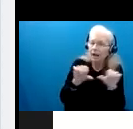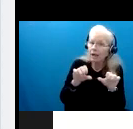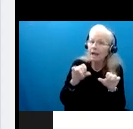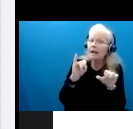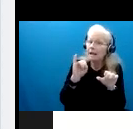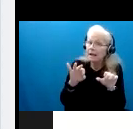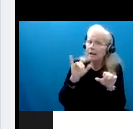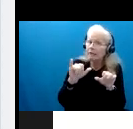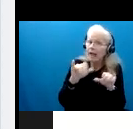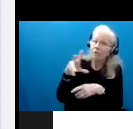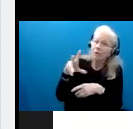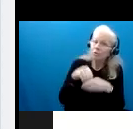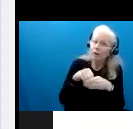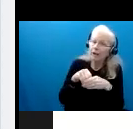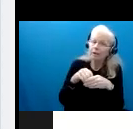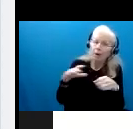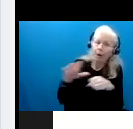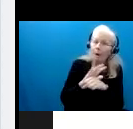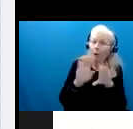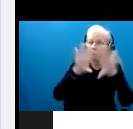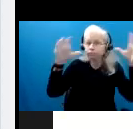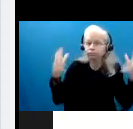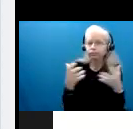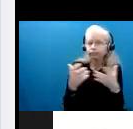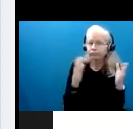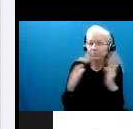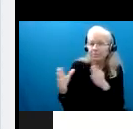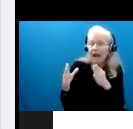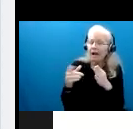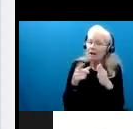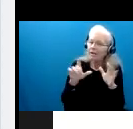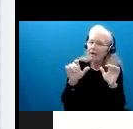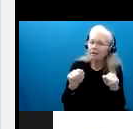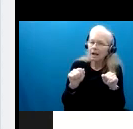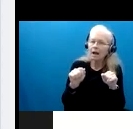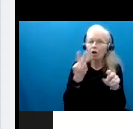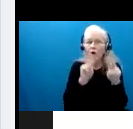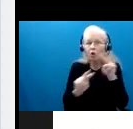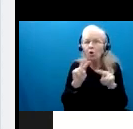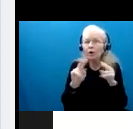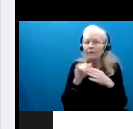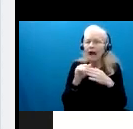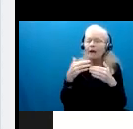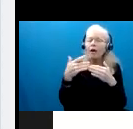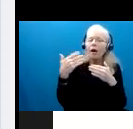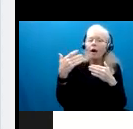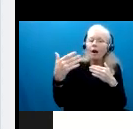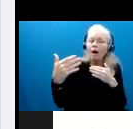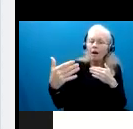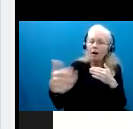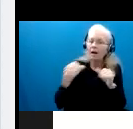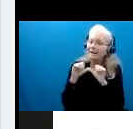something that would be looked at over the course of time, more or less continuously. And then I don't think